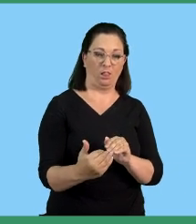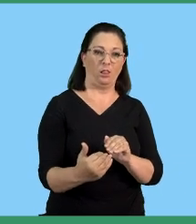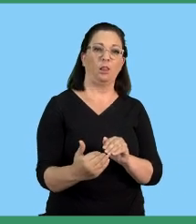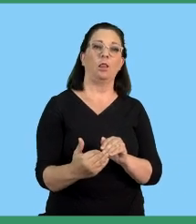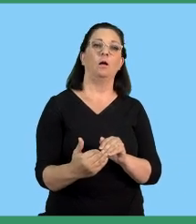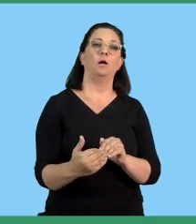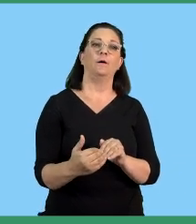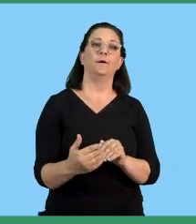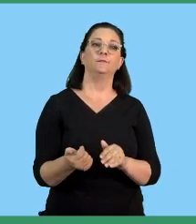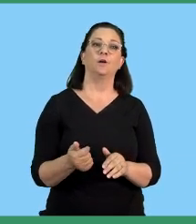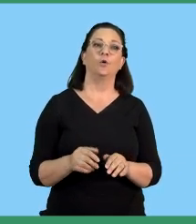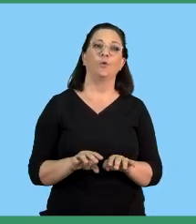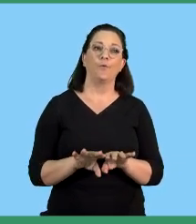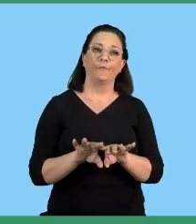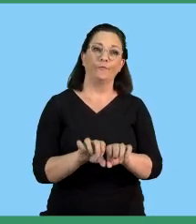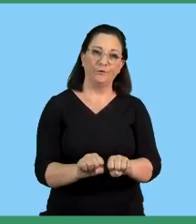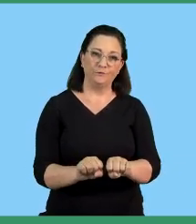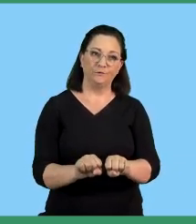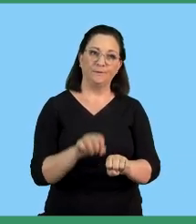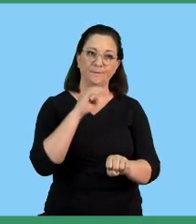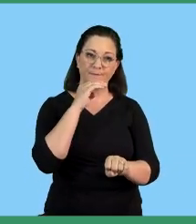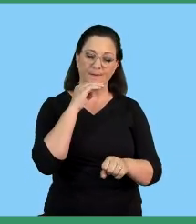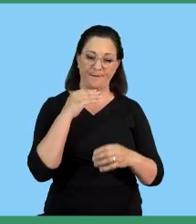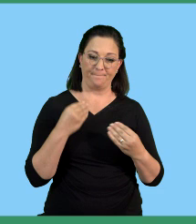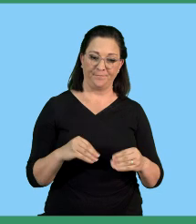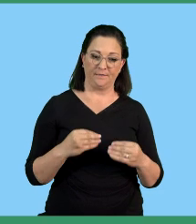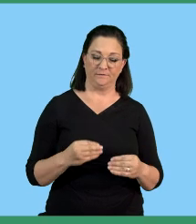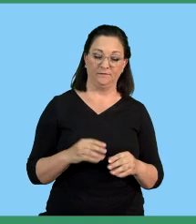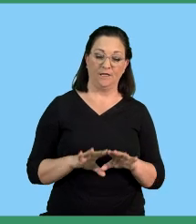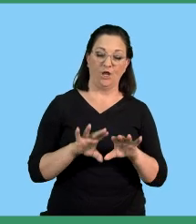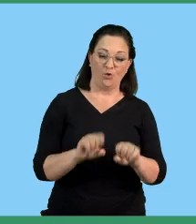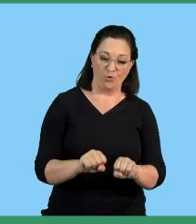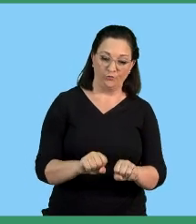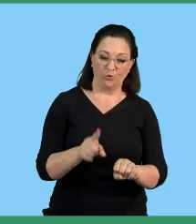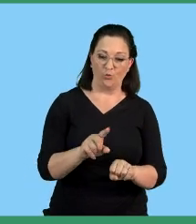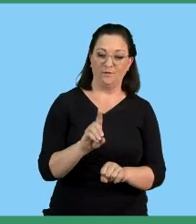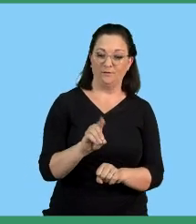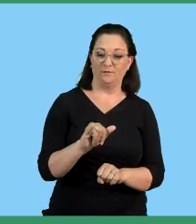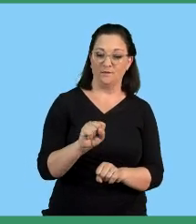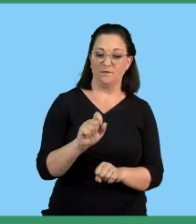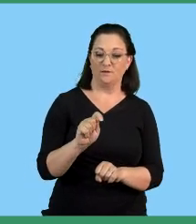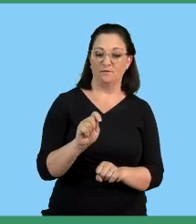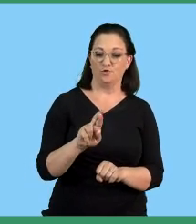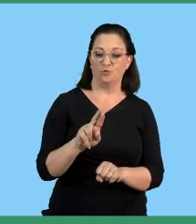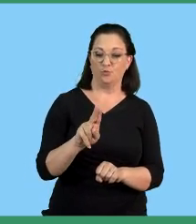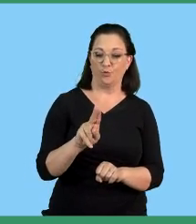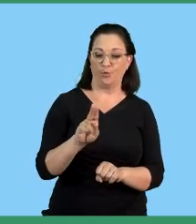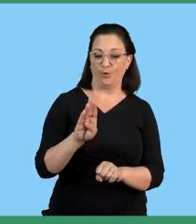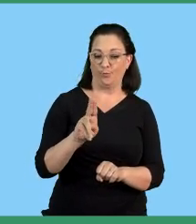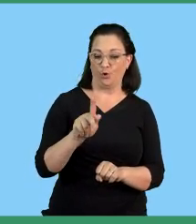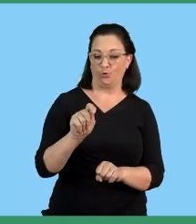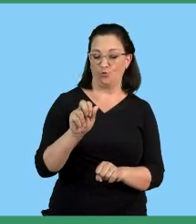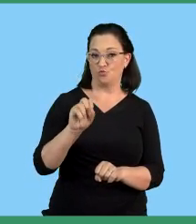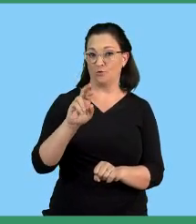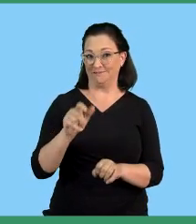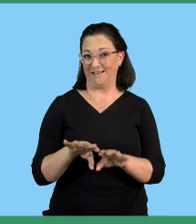So here, when we are being forward, the business combines a business with or take over its distributors. We are going forward,